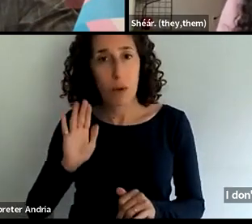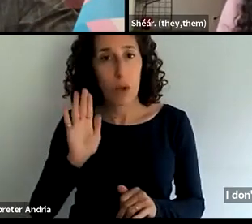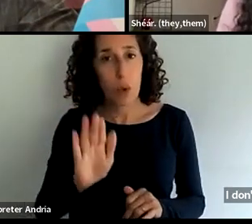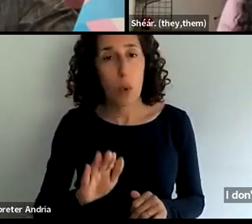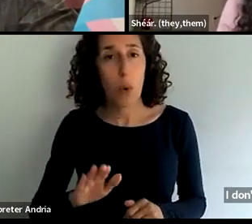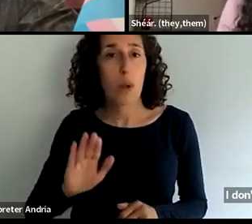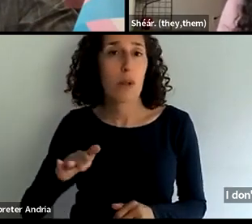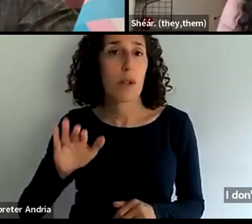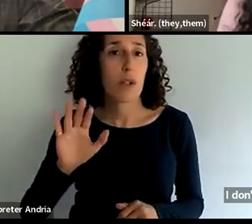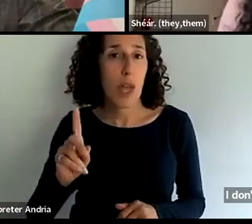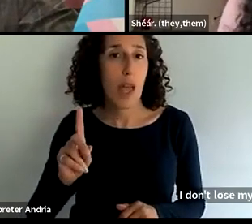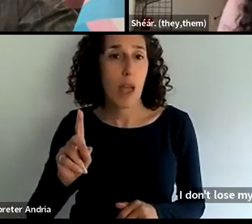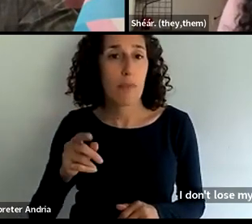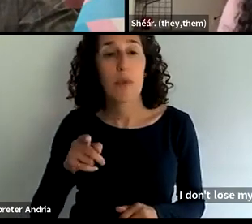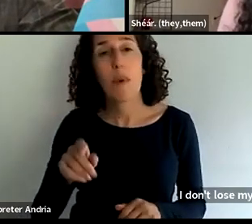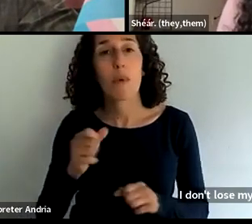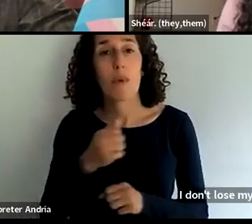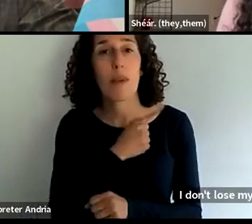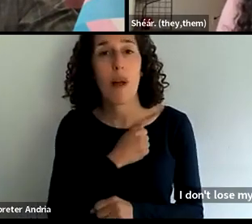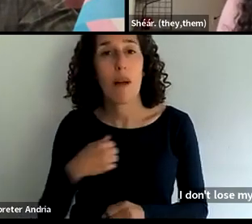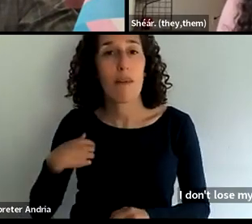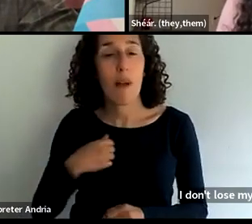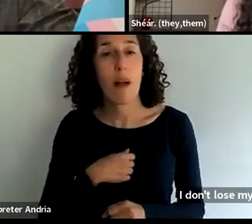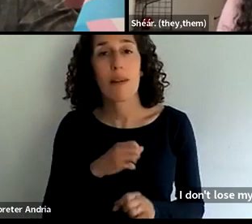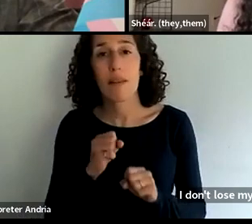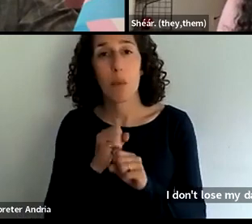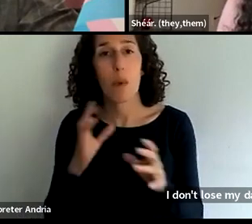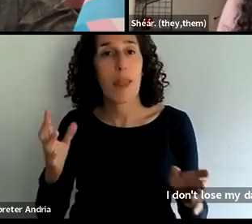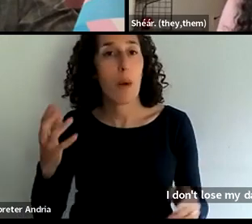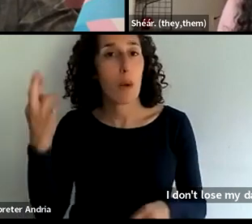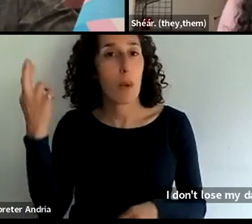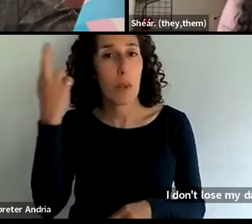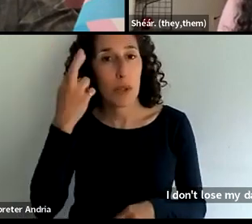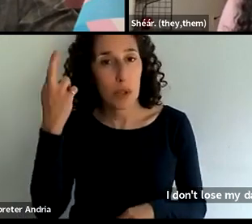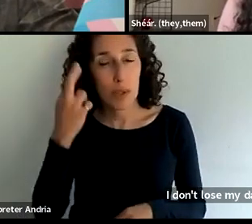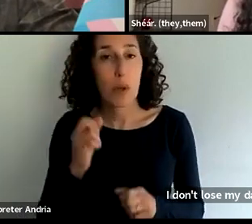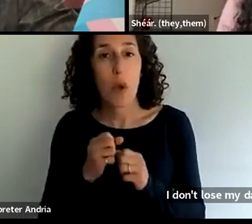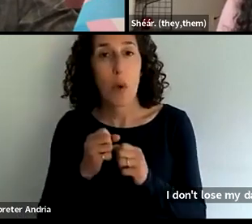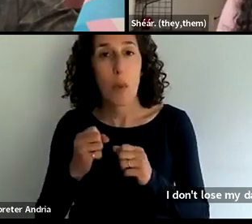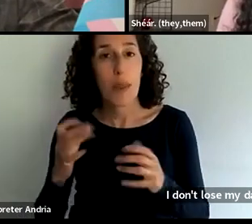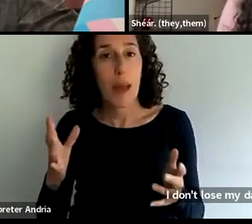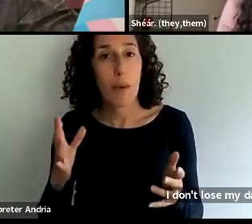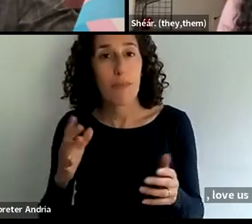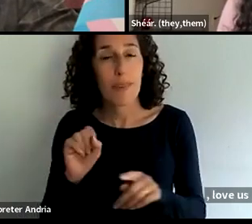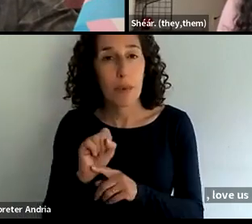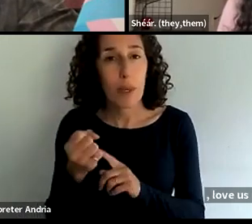Love us unconditionally. Support us.